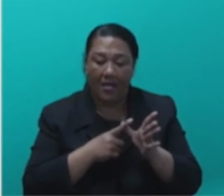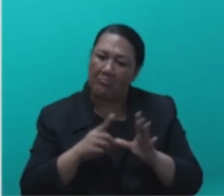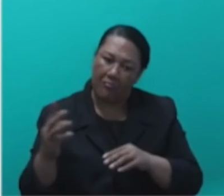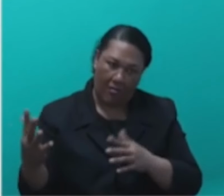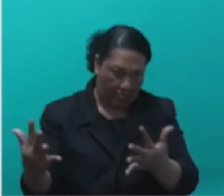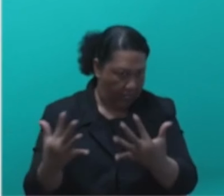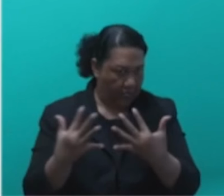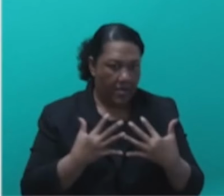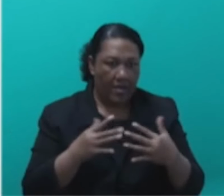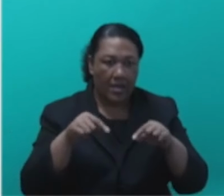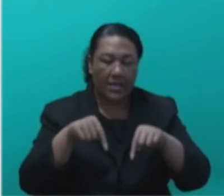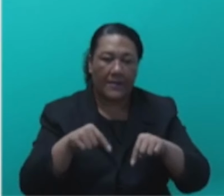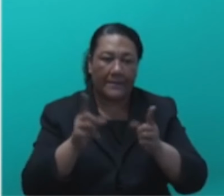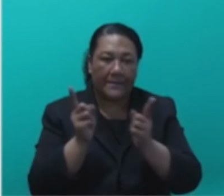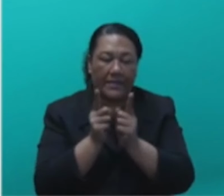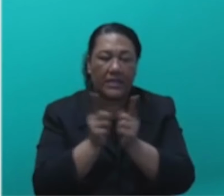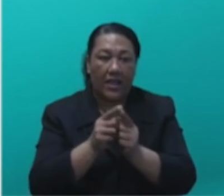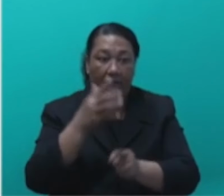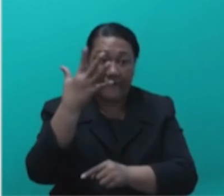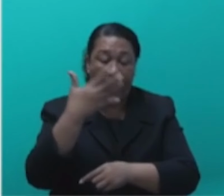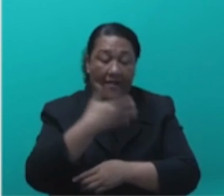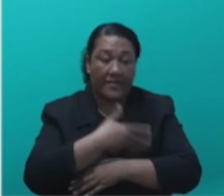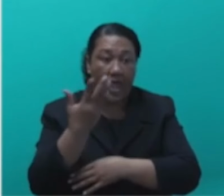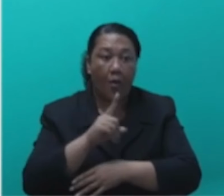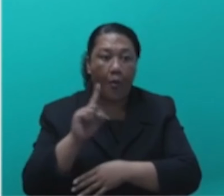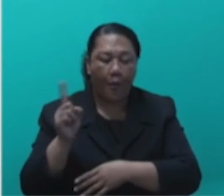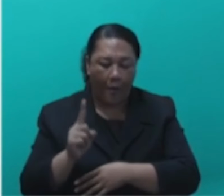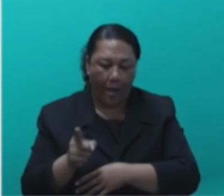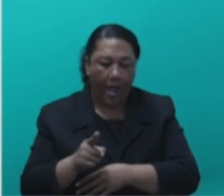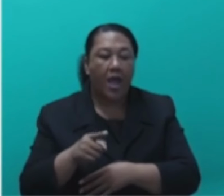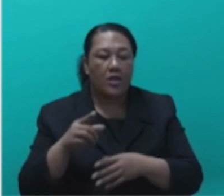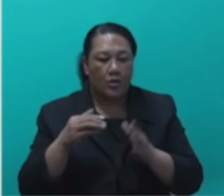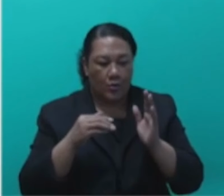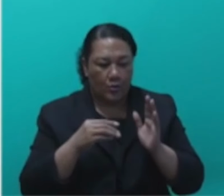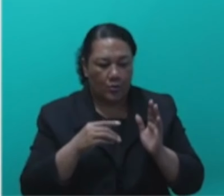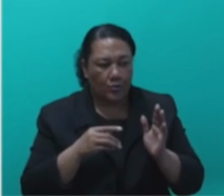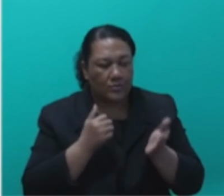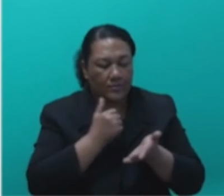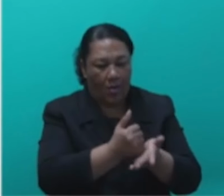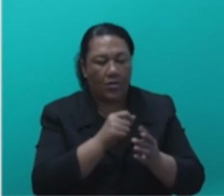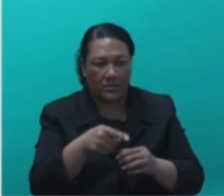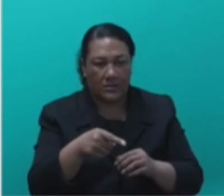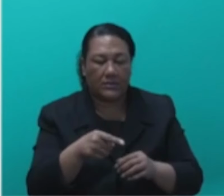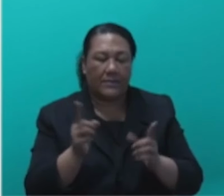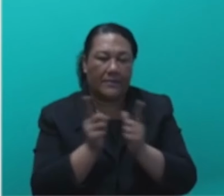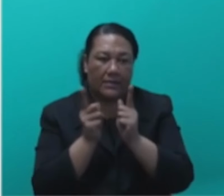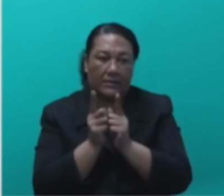the 5 days occupying Tonga's chair in the conference.